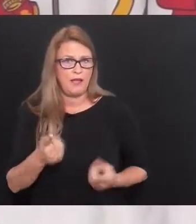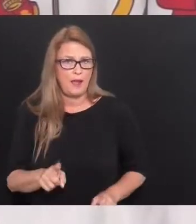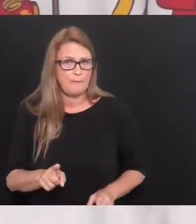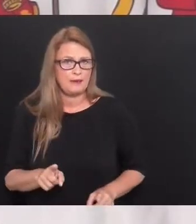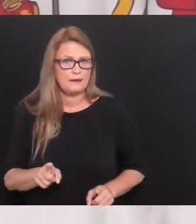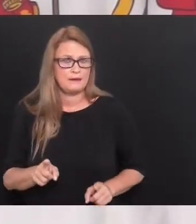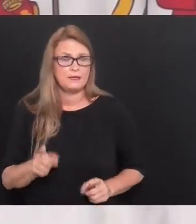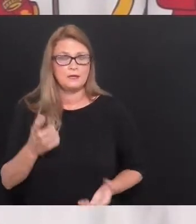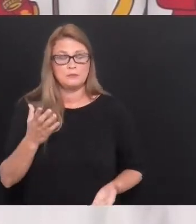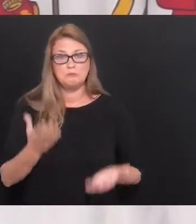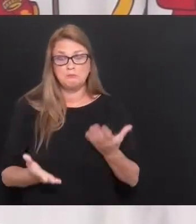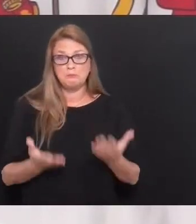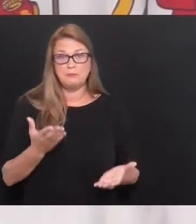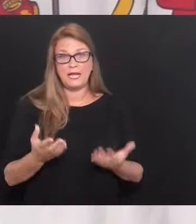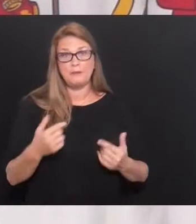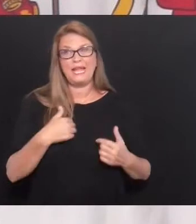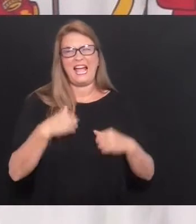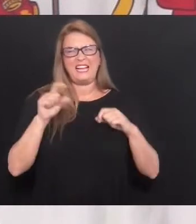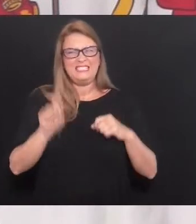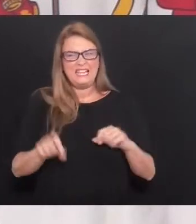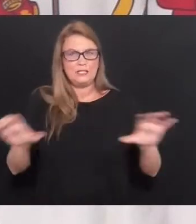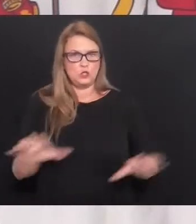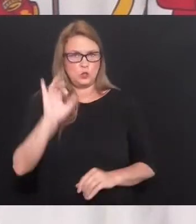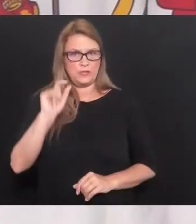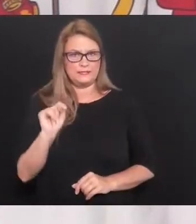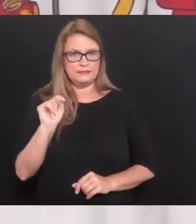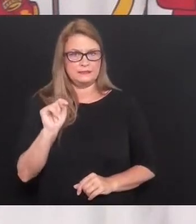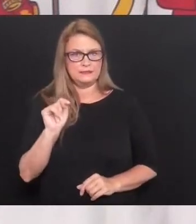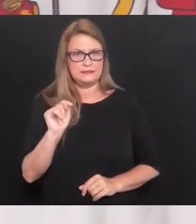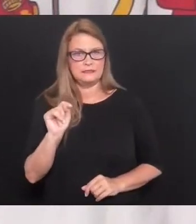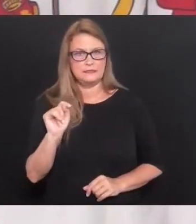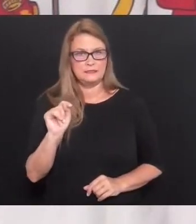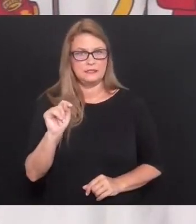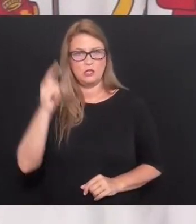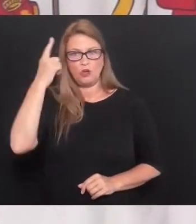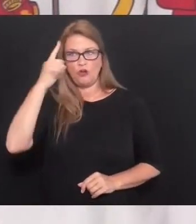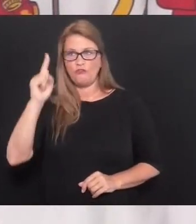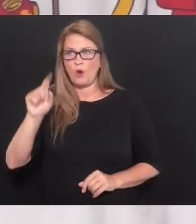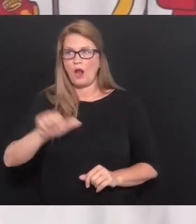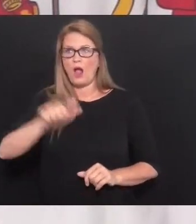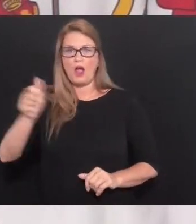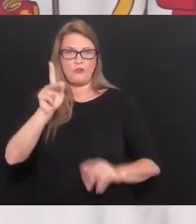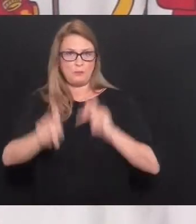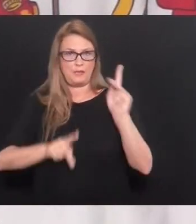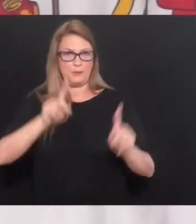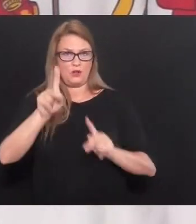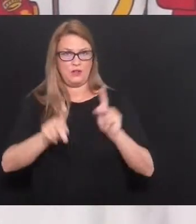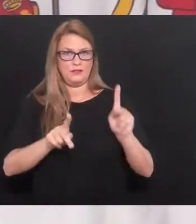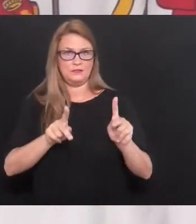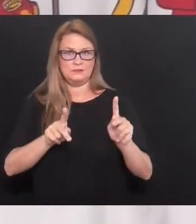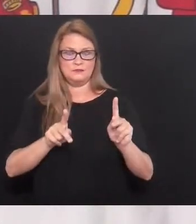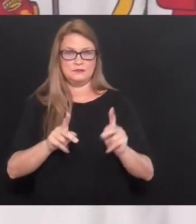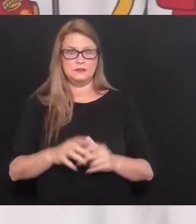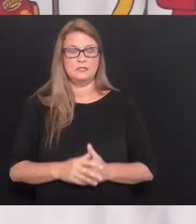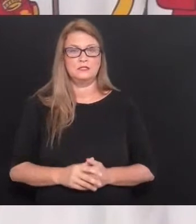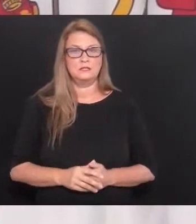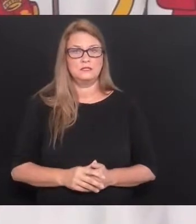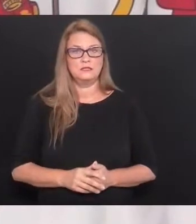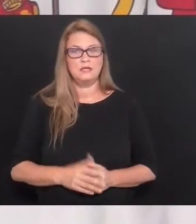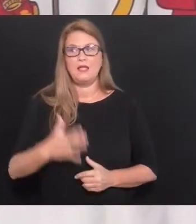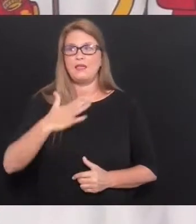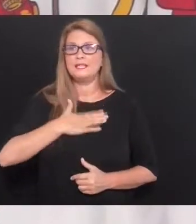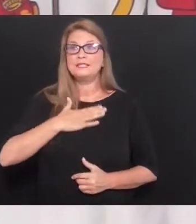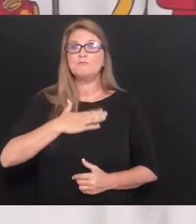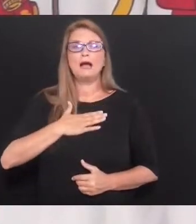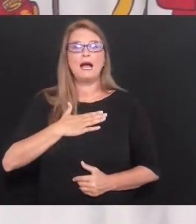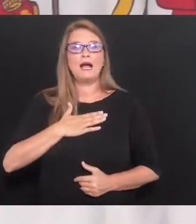maybe, just maybe, I need to do it for everybody else. I need to do it as my